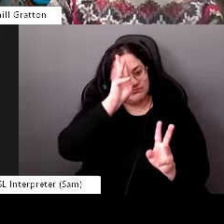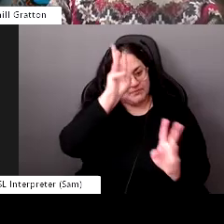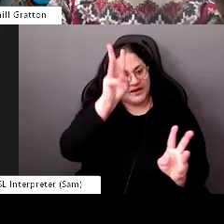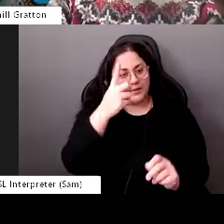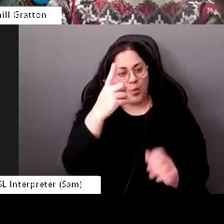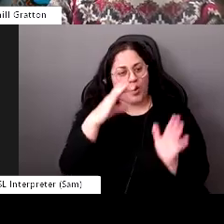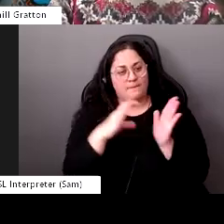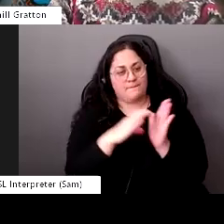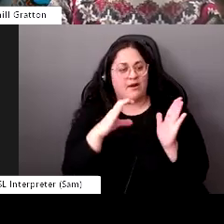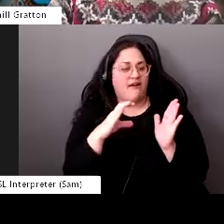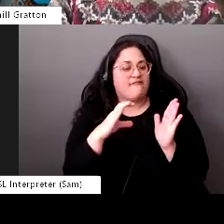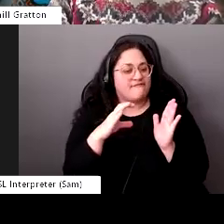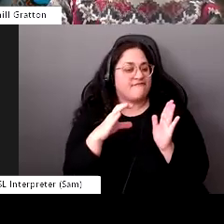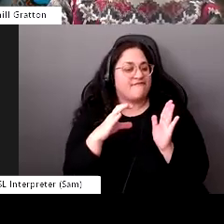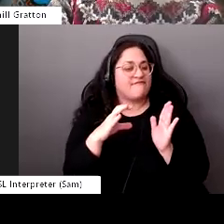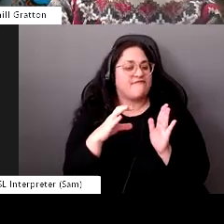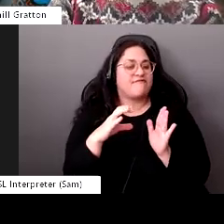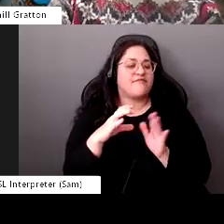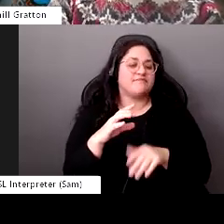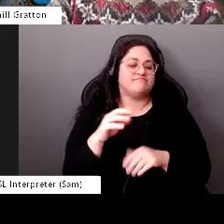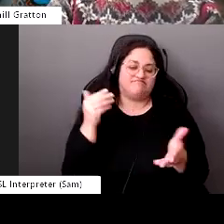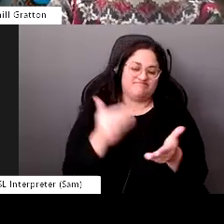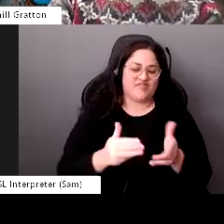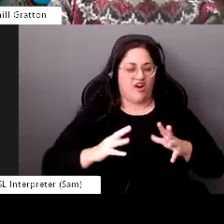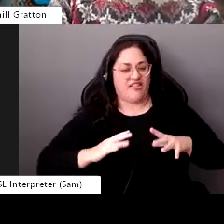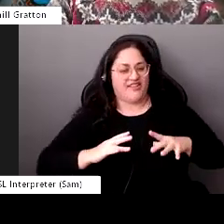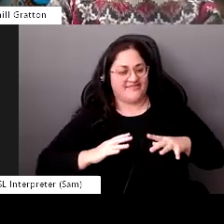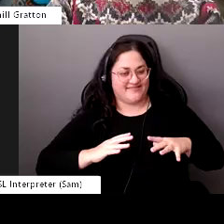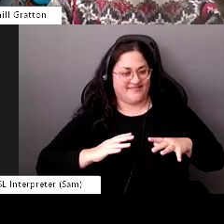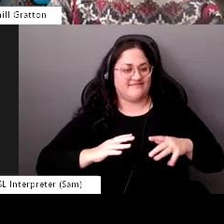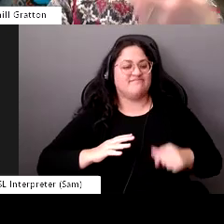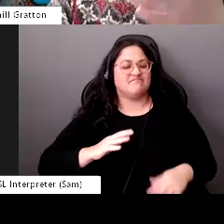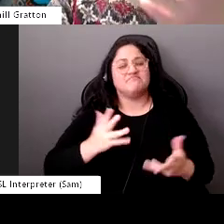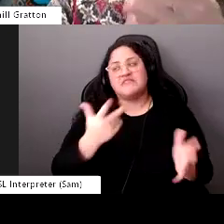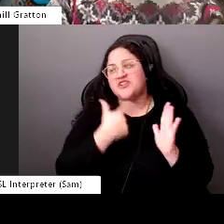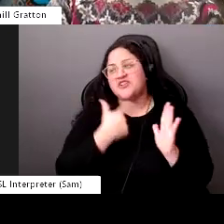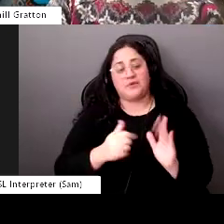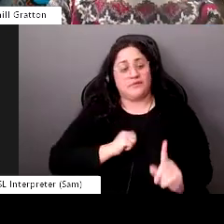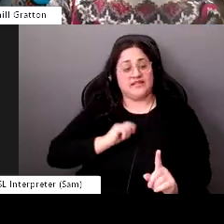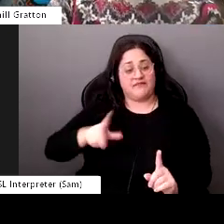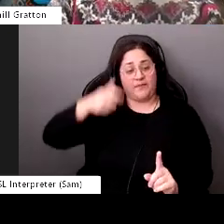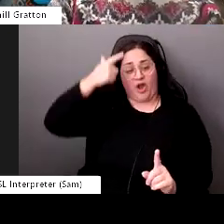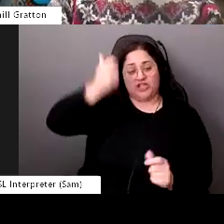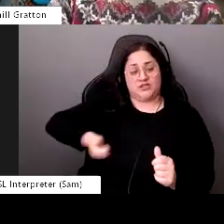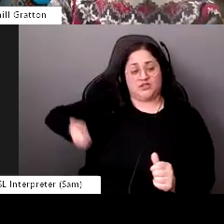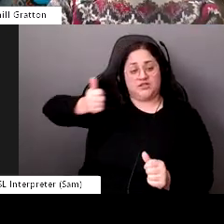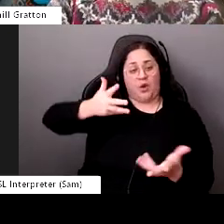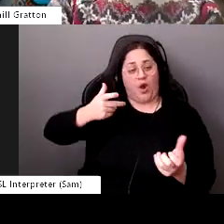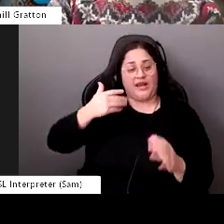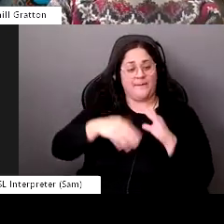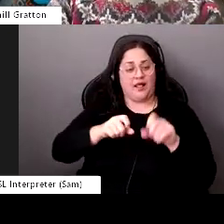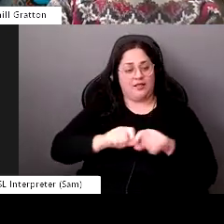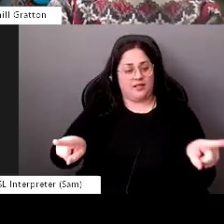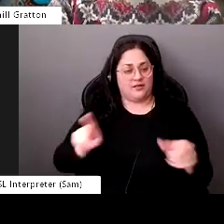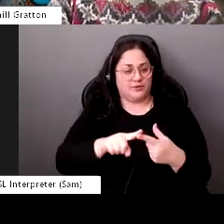employees, for all my employees. And you give it some context. You say